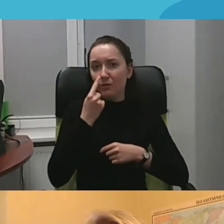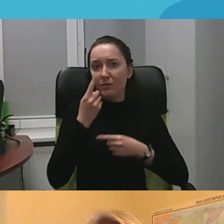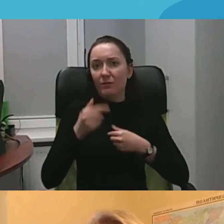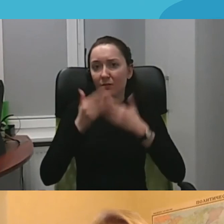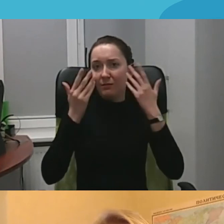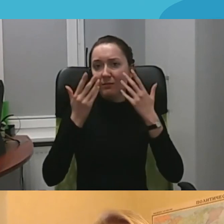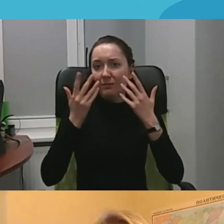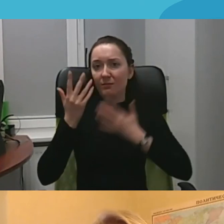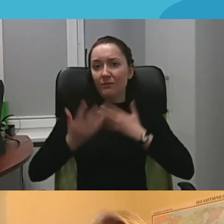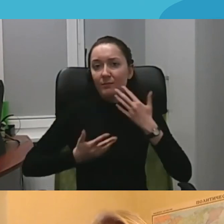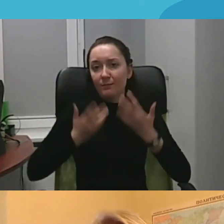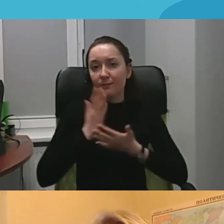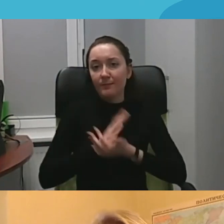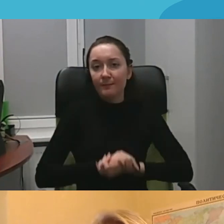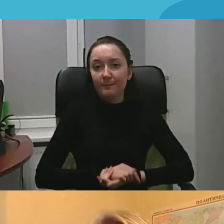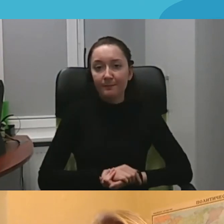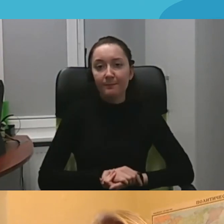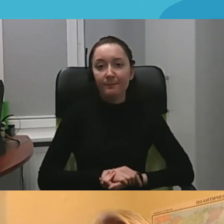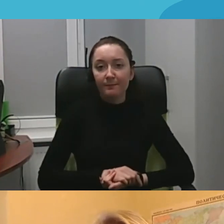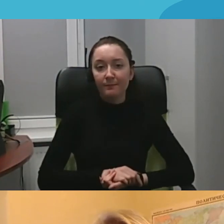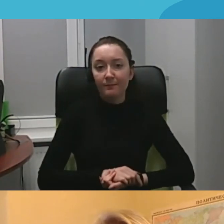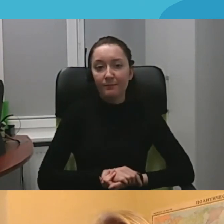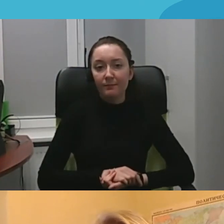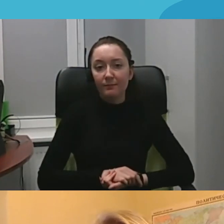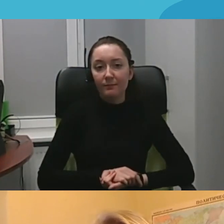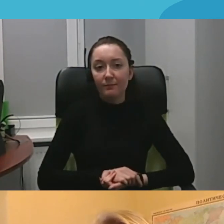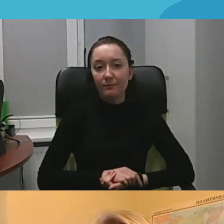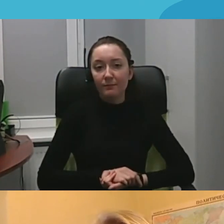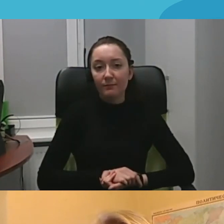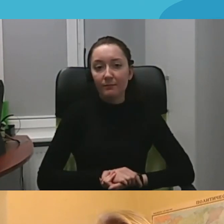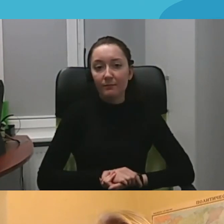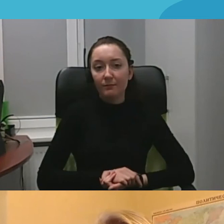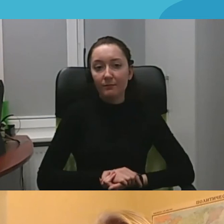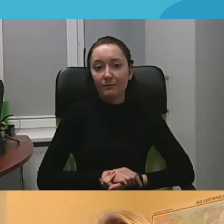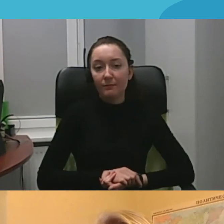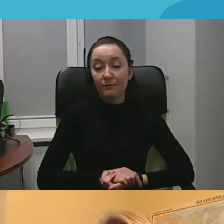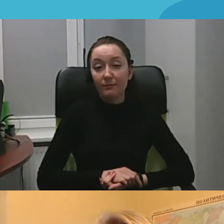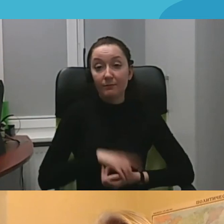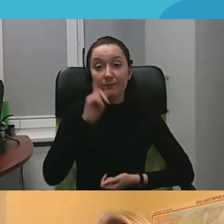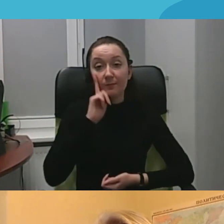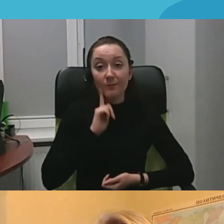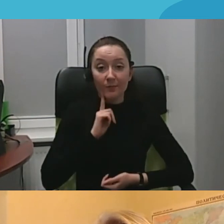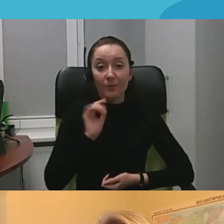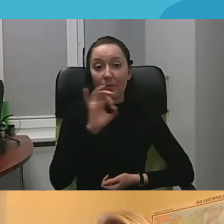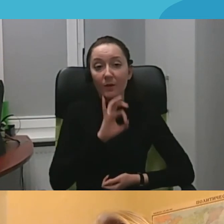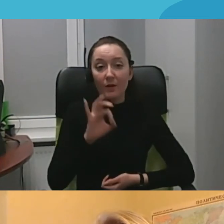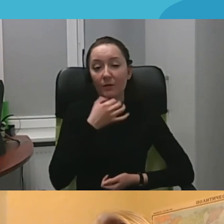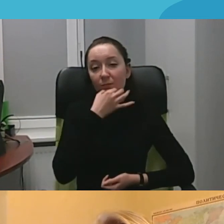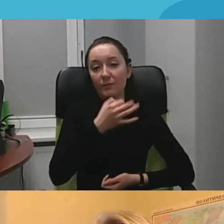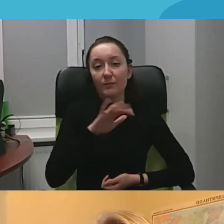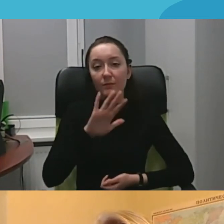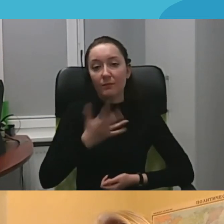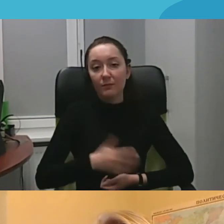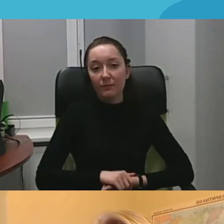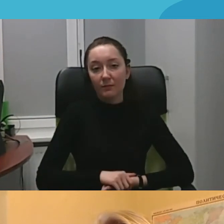What about the, yeah, please. I just want to say to that point, the hearts and minds piece, I find that